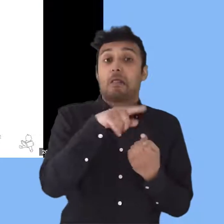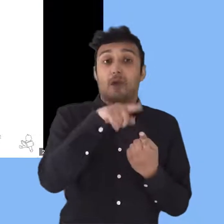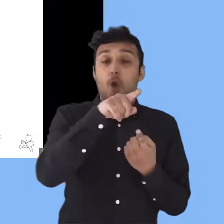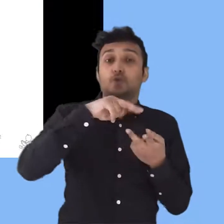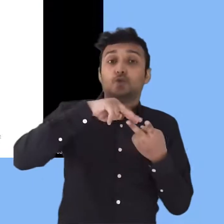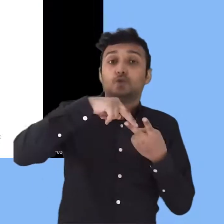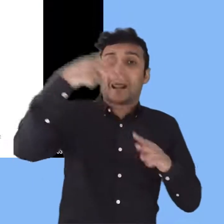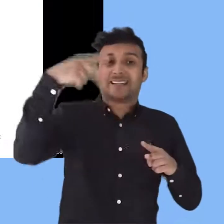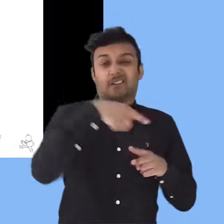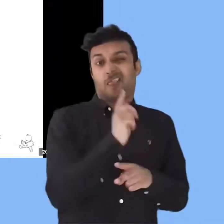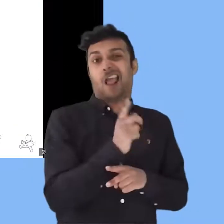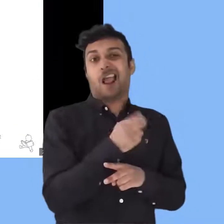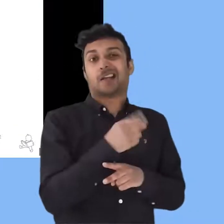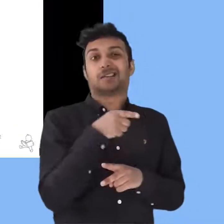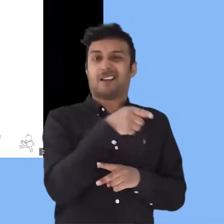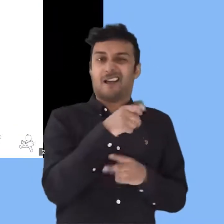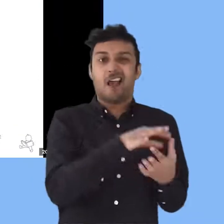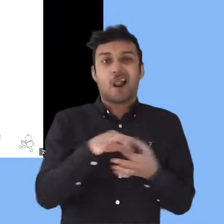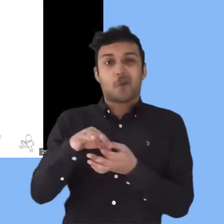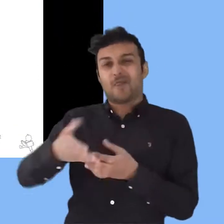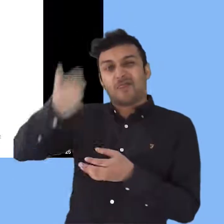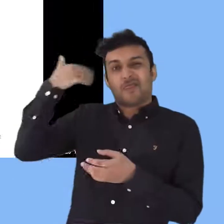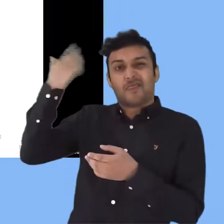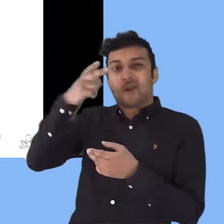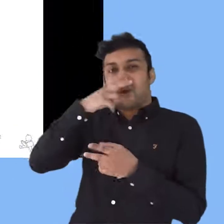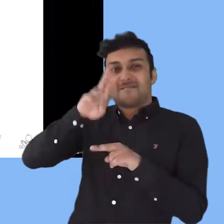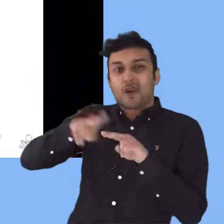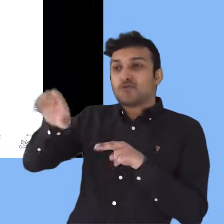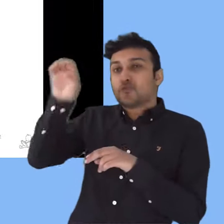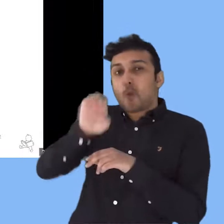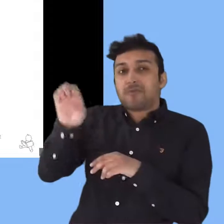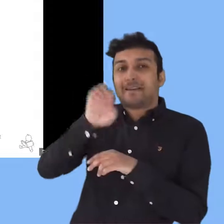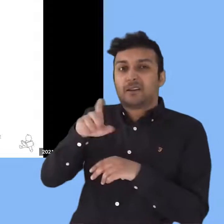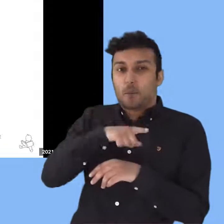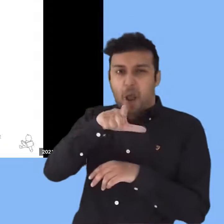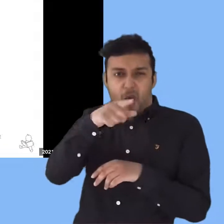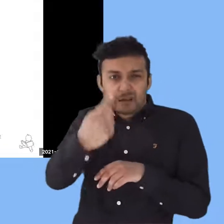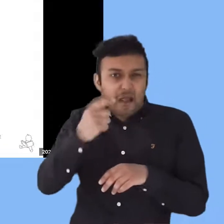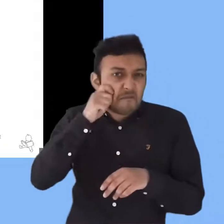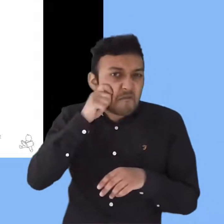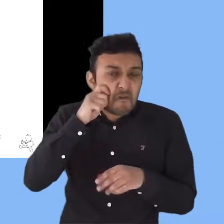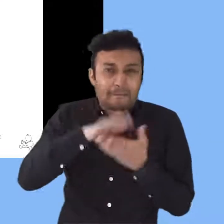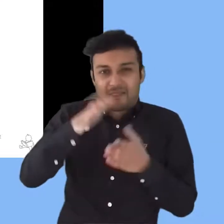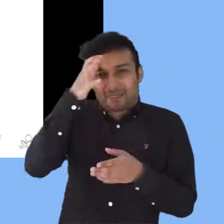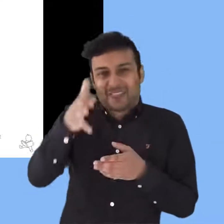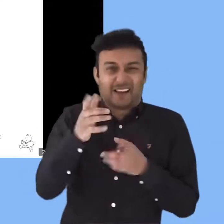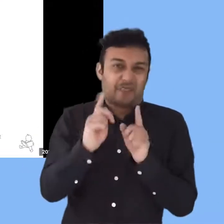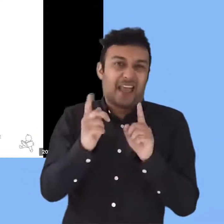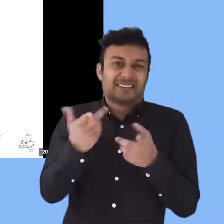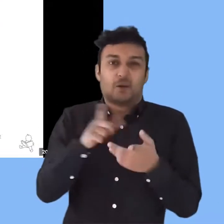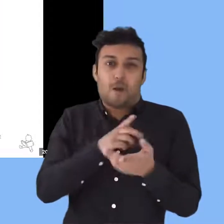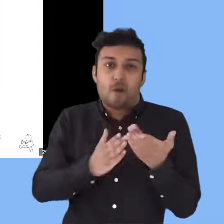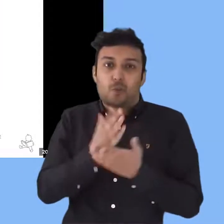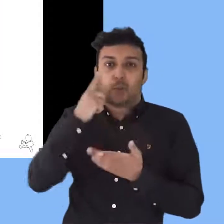me is that kind of European pseudoscientific racism, that intelligence may have a biological basis for racial difference in